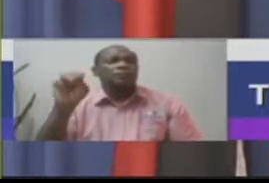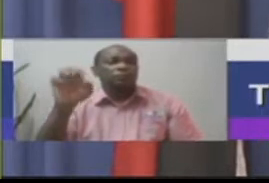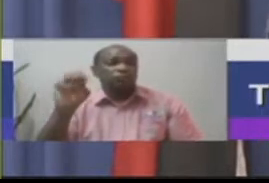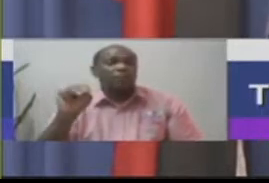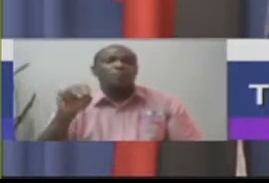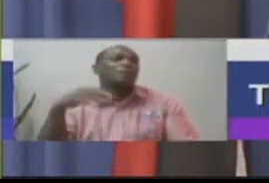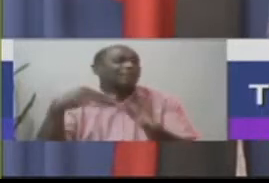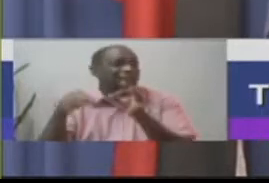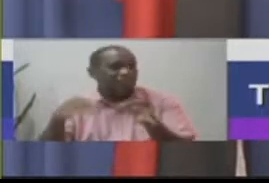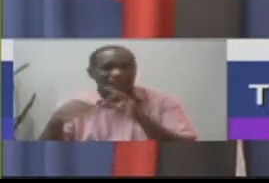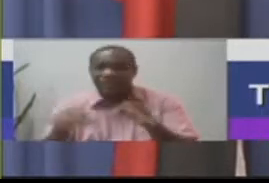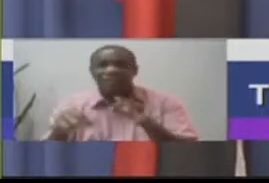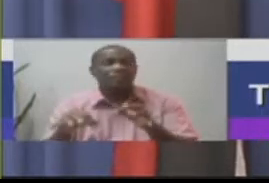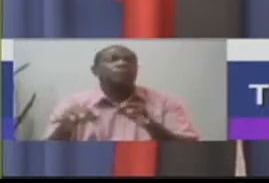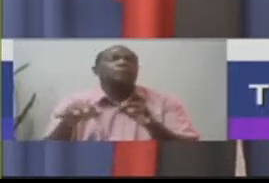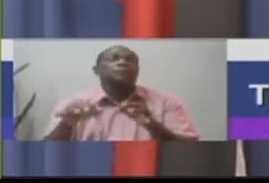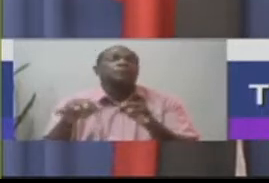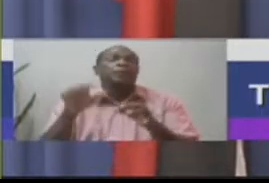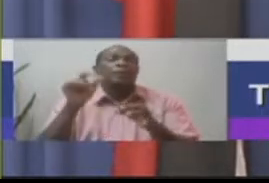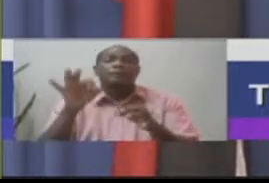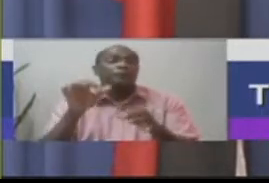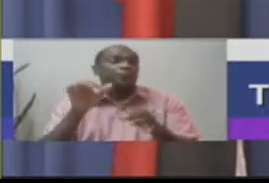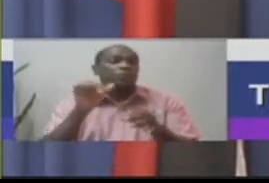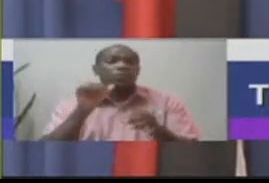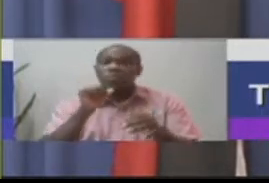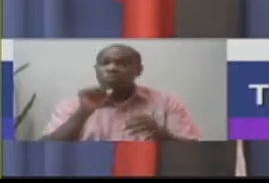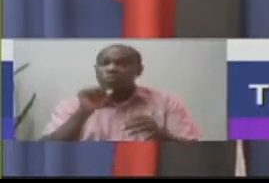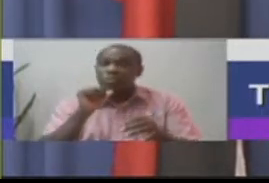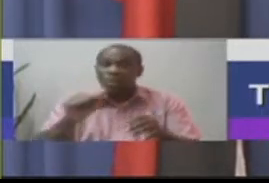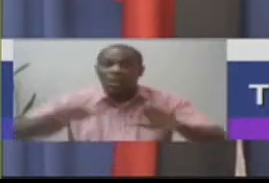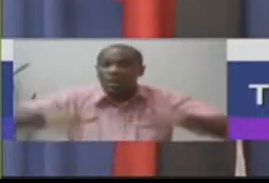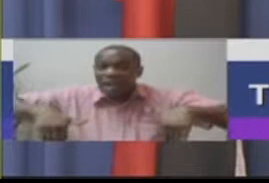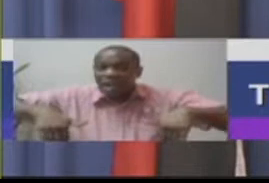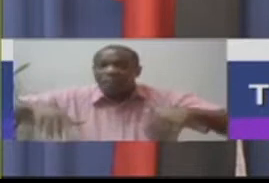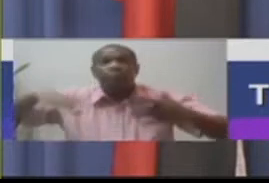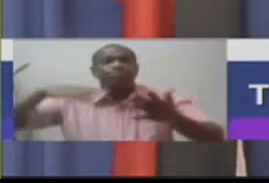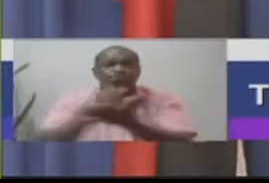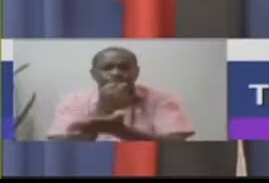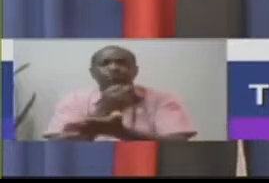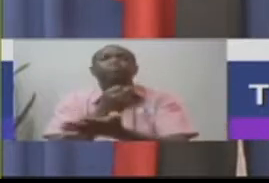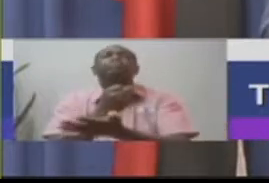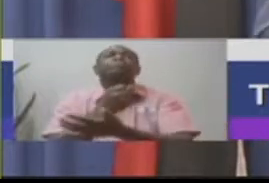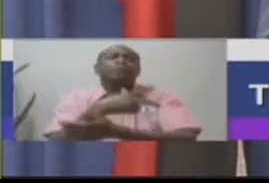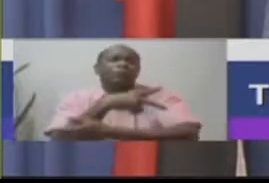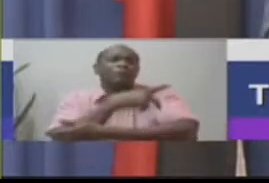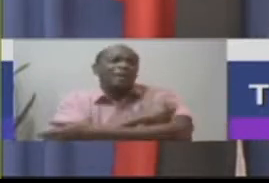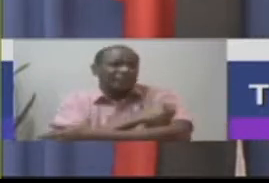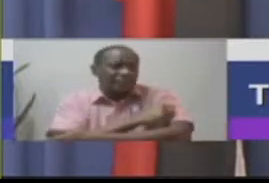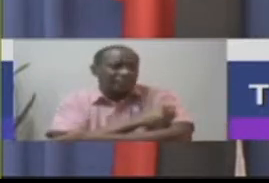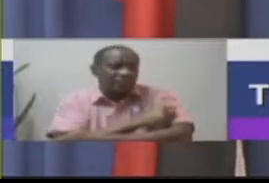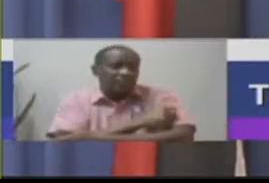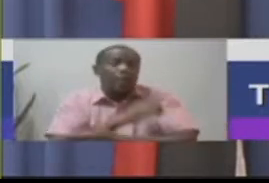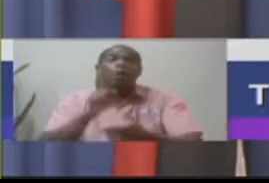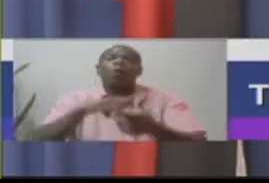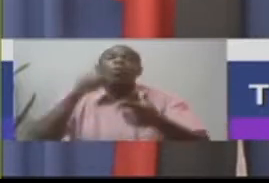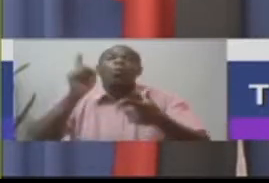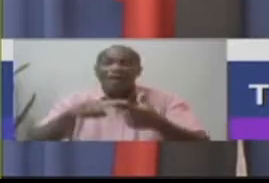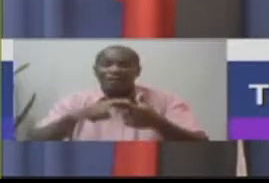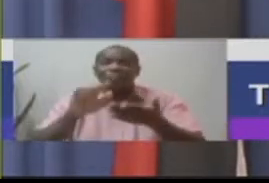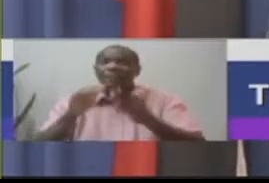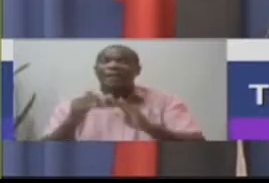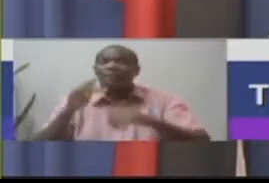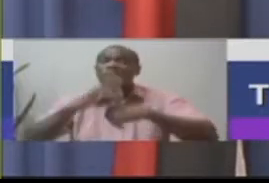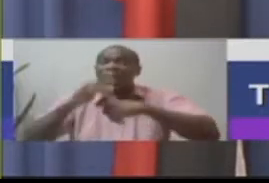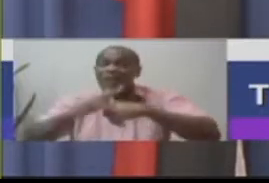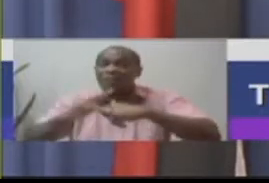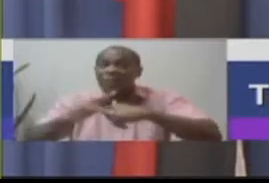any dose, first or second, particularly your first dose, once the vaccines become available in the month of July, give the first